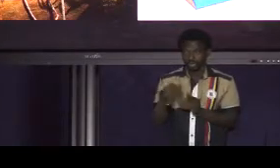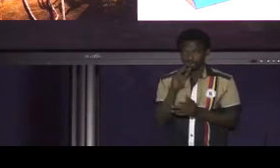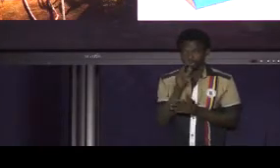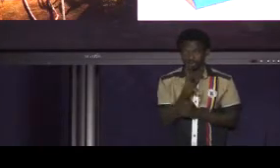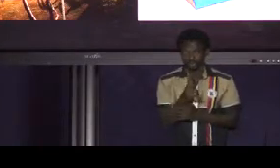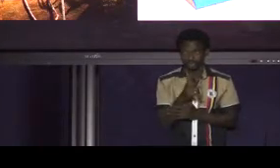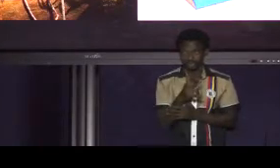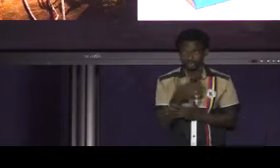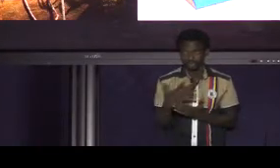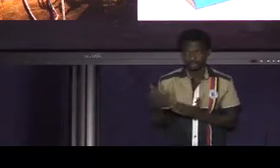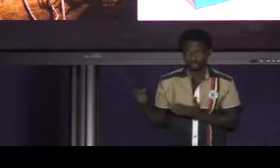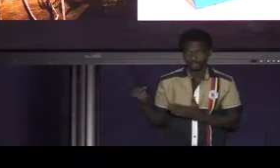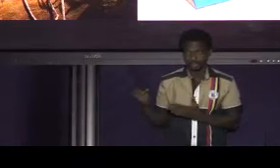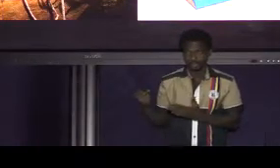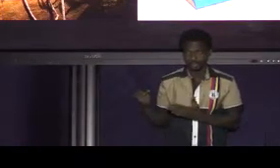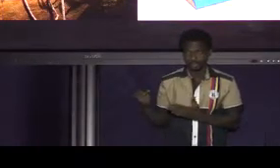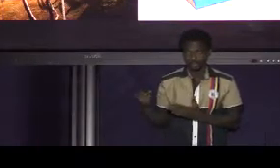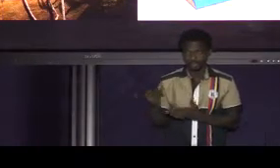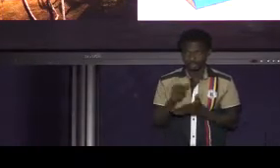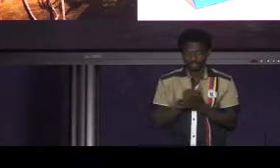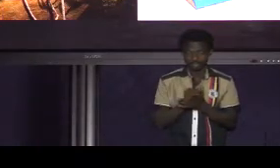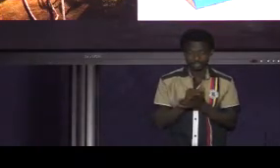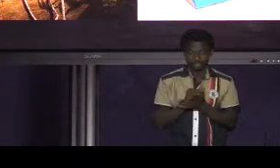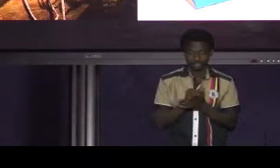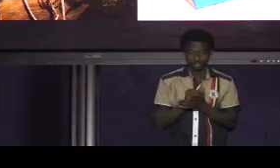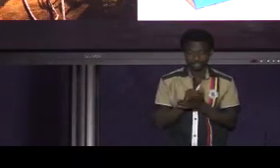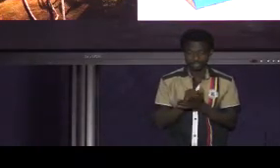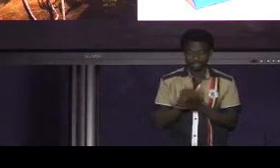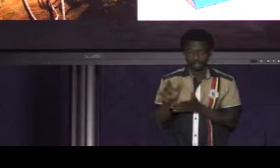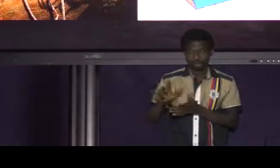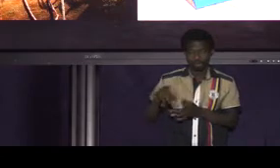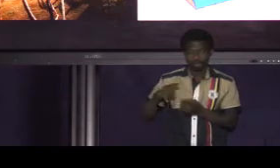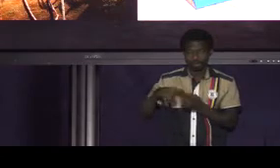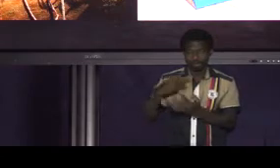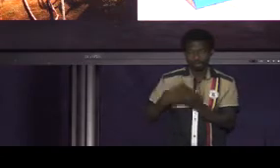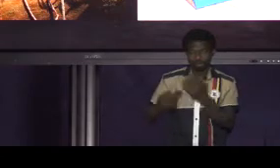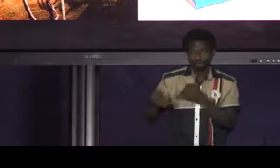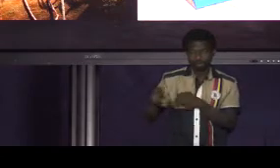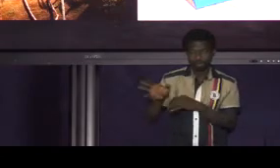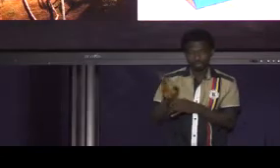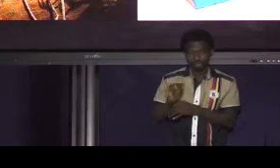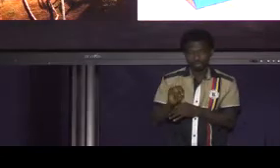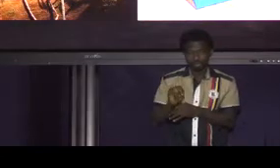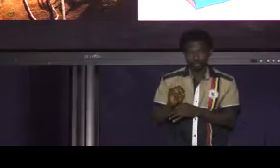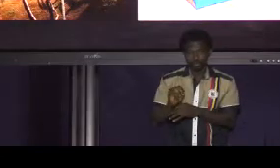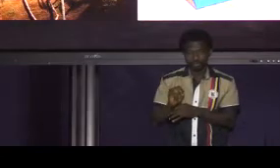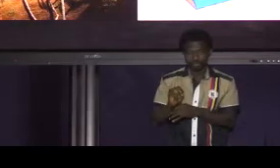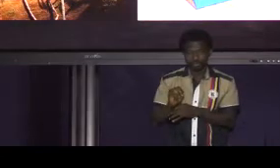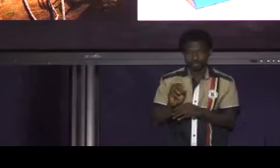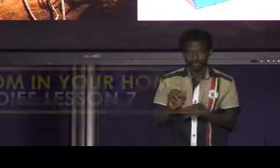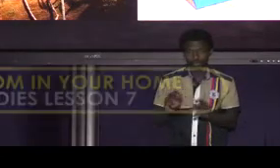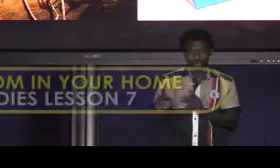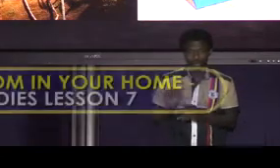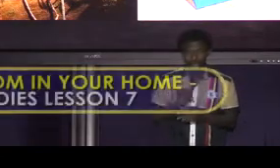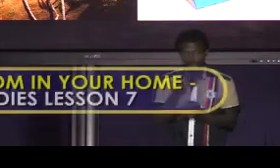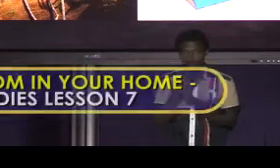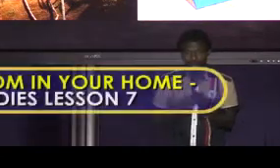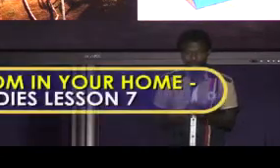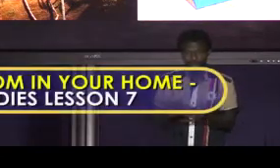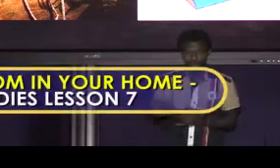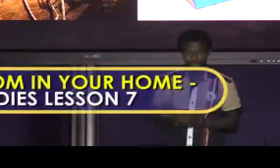three things that are common to both of them. Okay, I'm